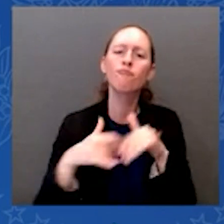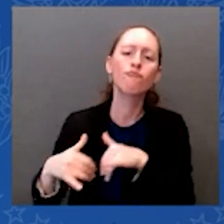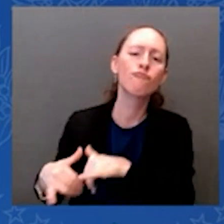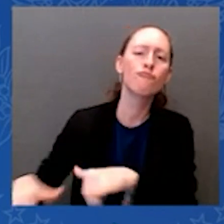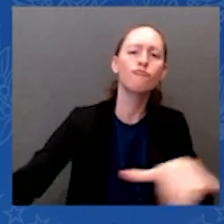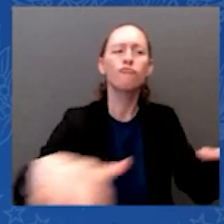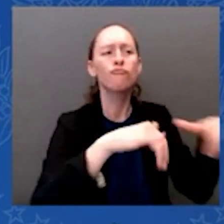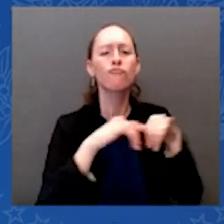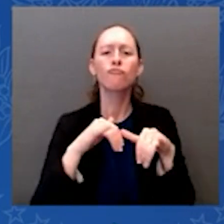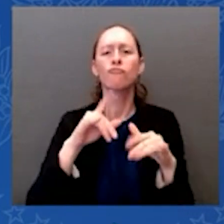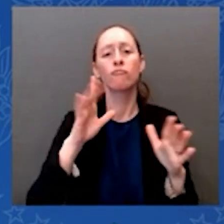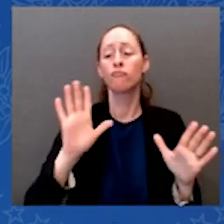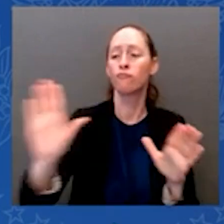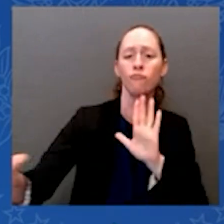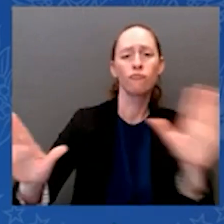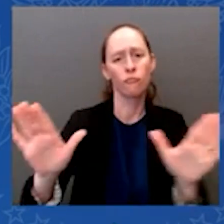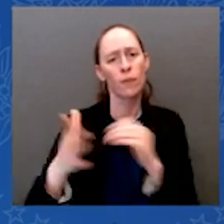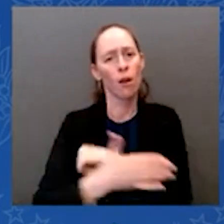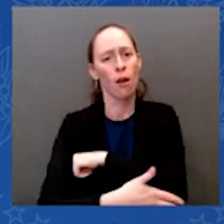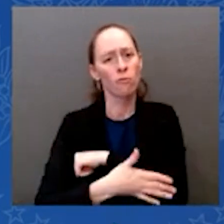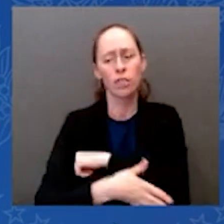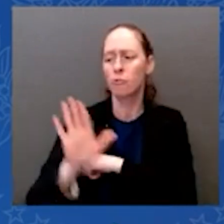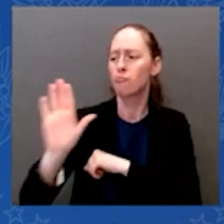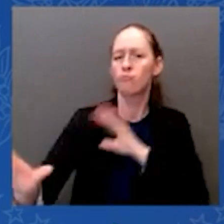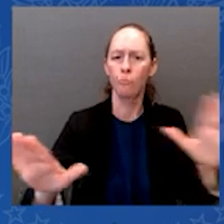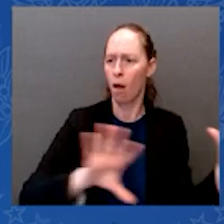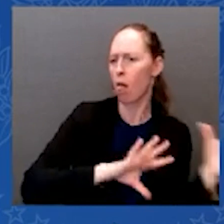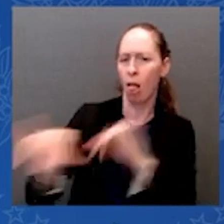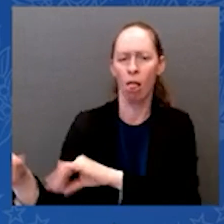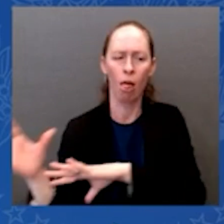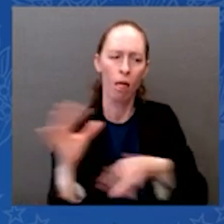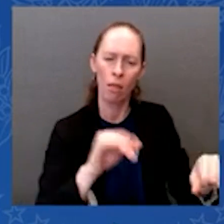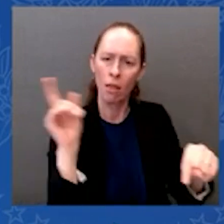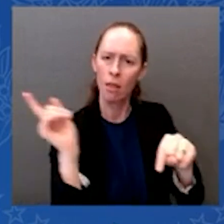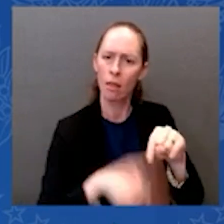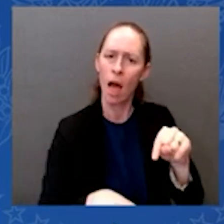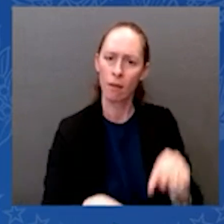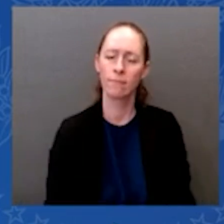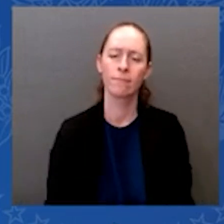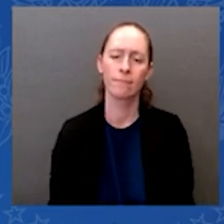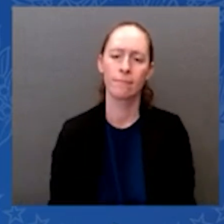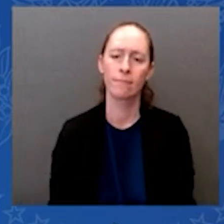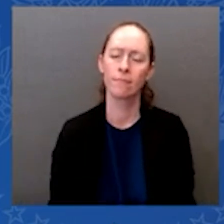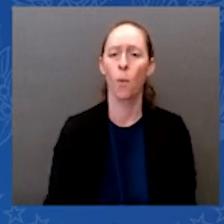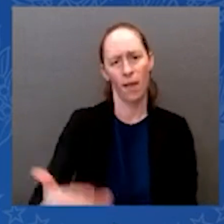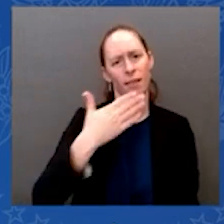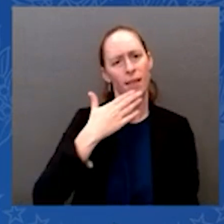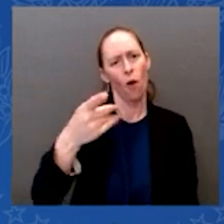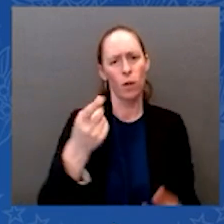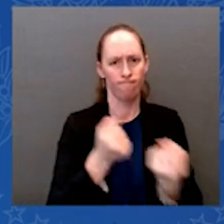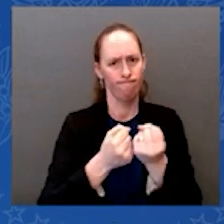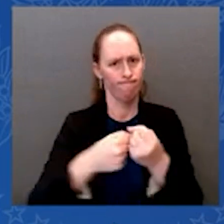principles and for your strong moral leadership on global issues at the United Nations. I'm looking forward to hearing from all of